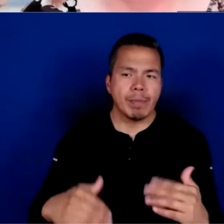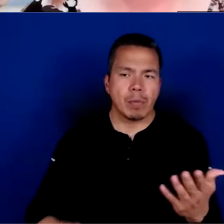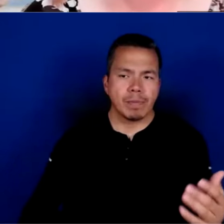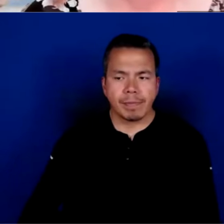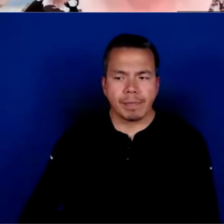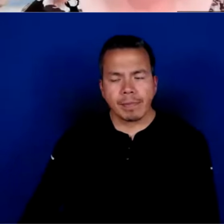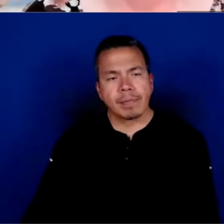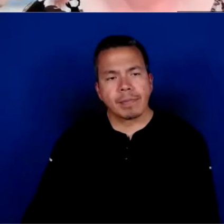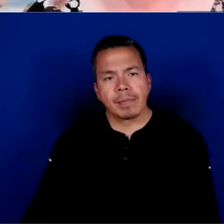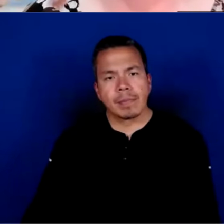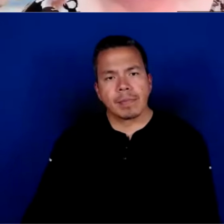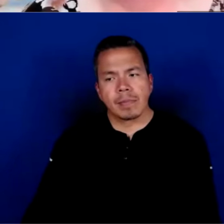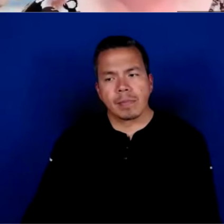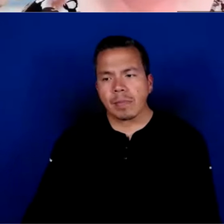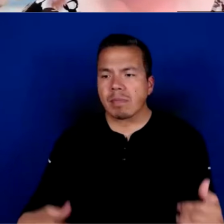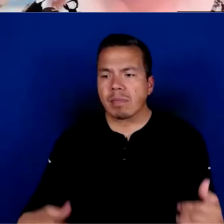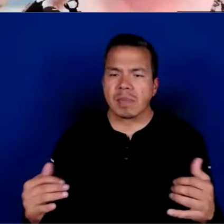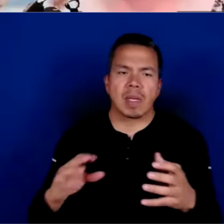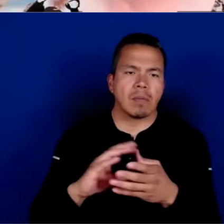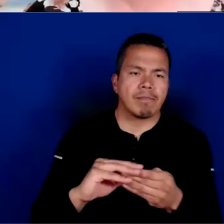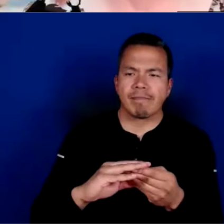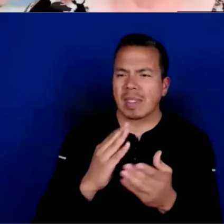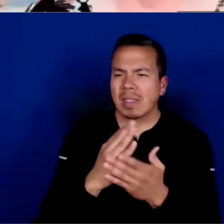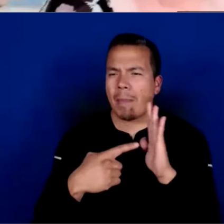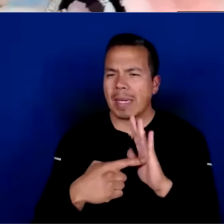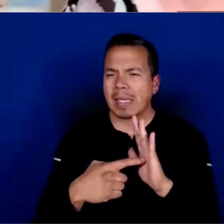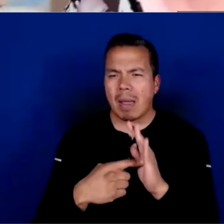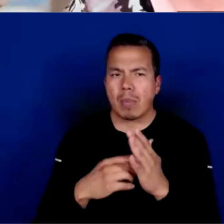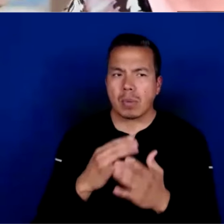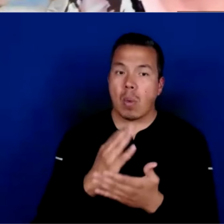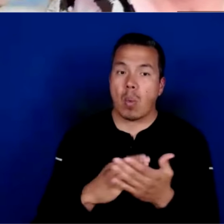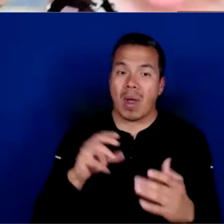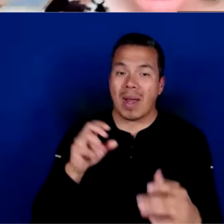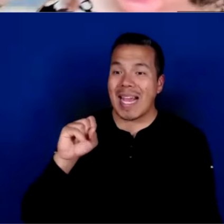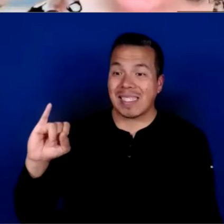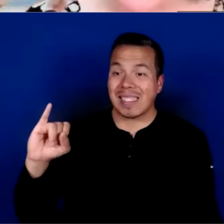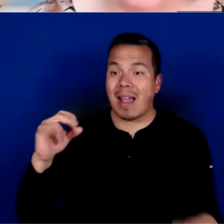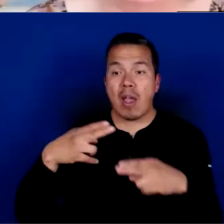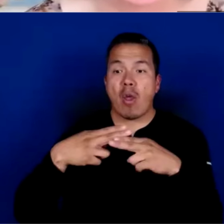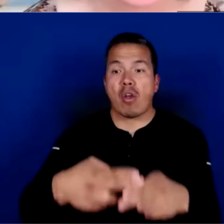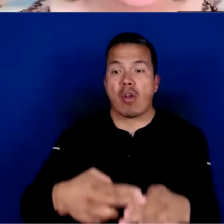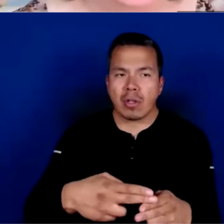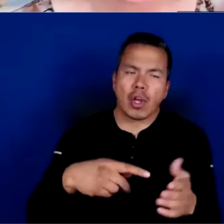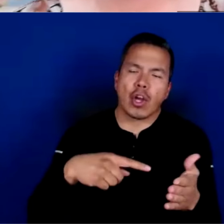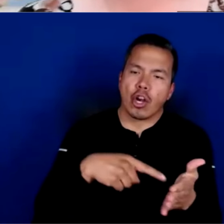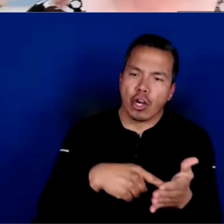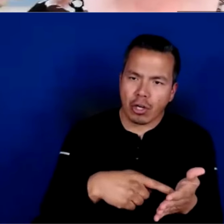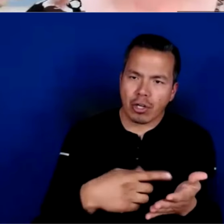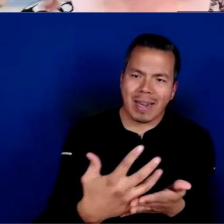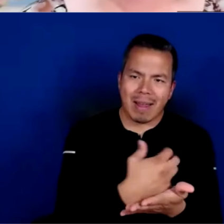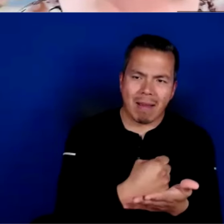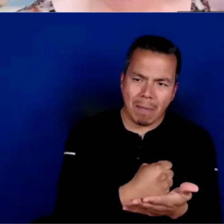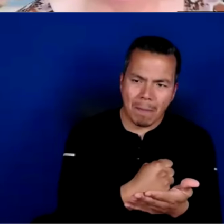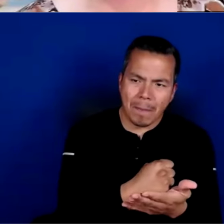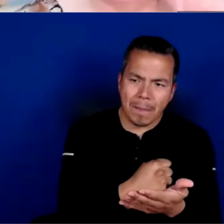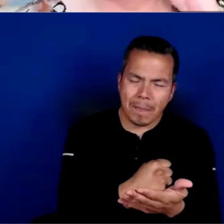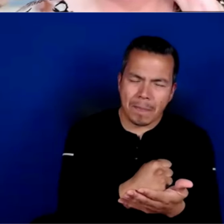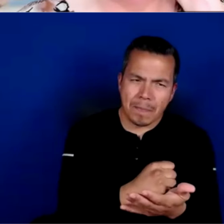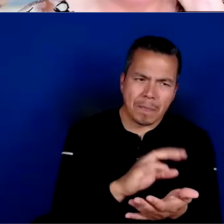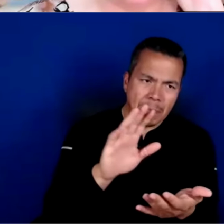Let's talk about examples of what Social Security considers to be earned income. So some